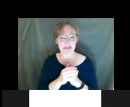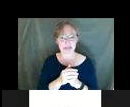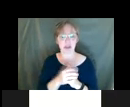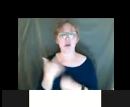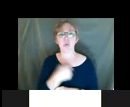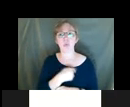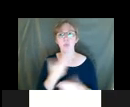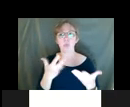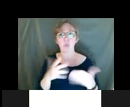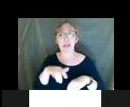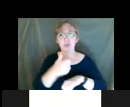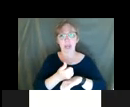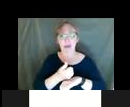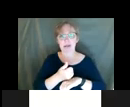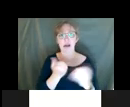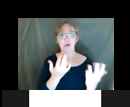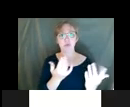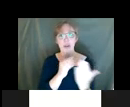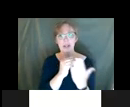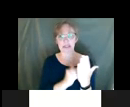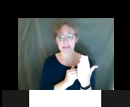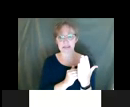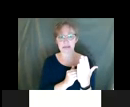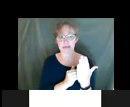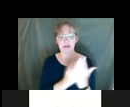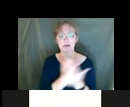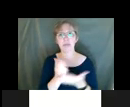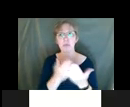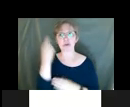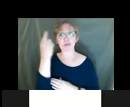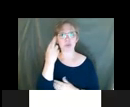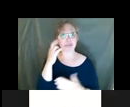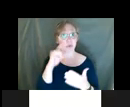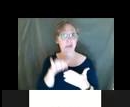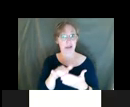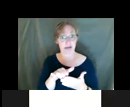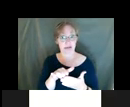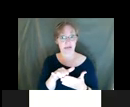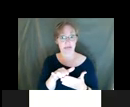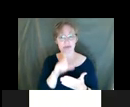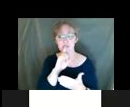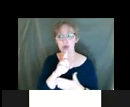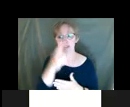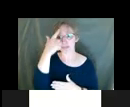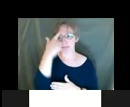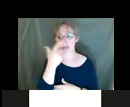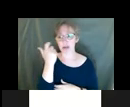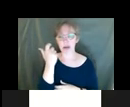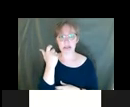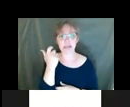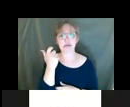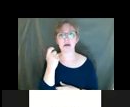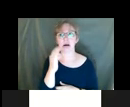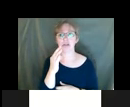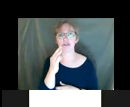created a wait list. Partially that reason is because of the lack of